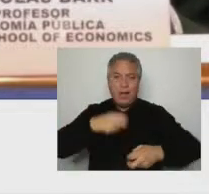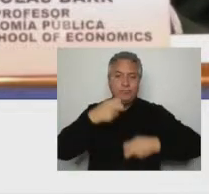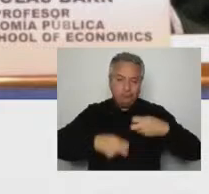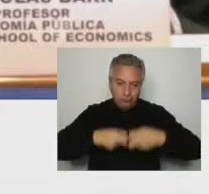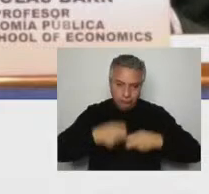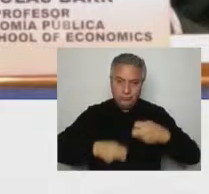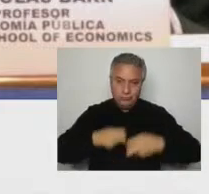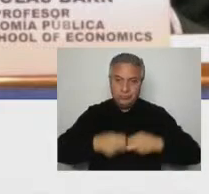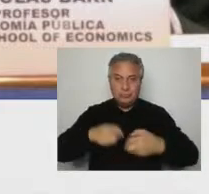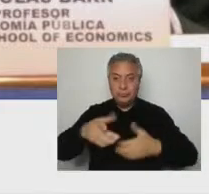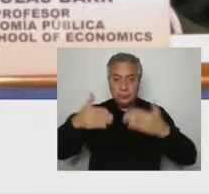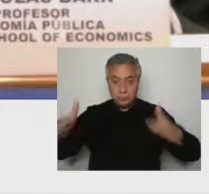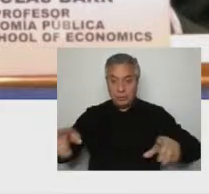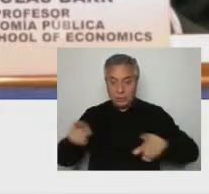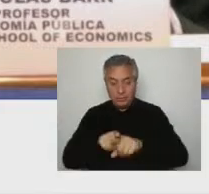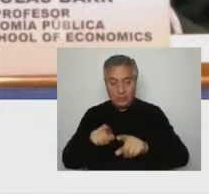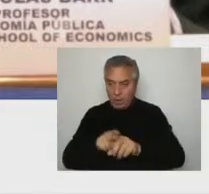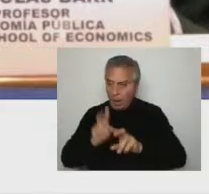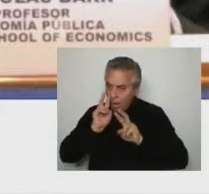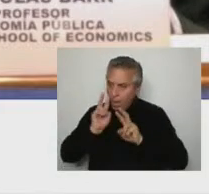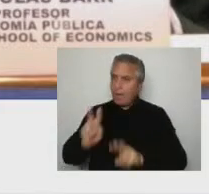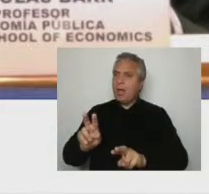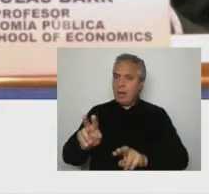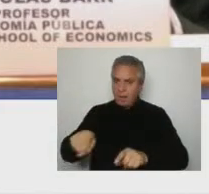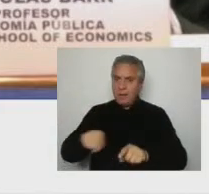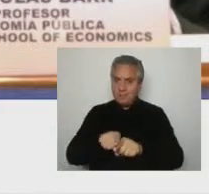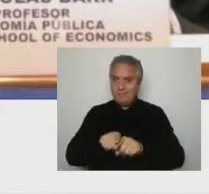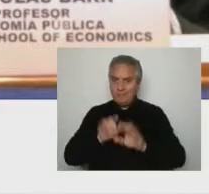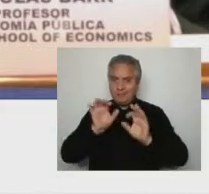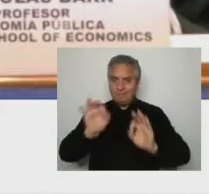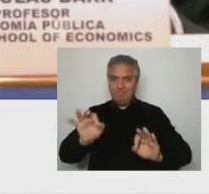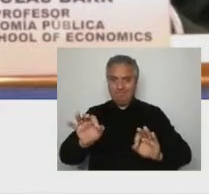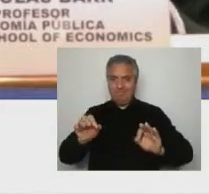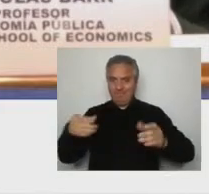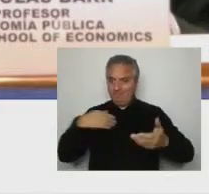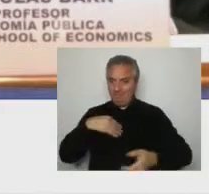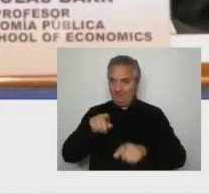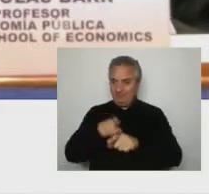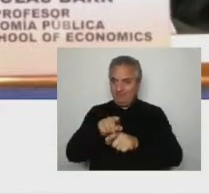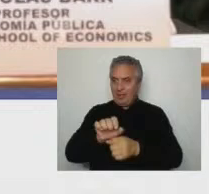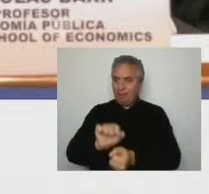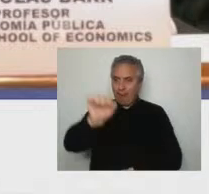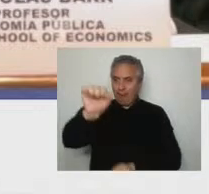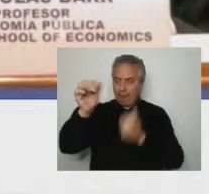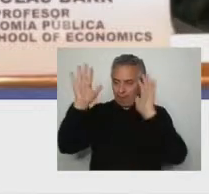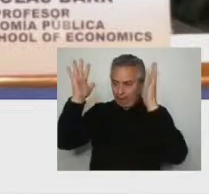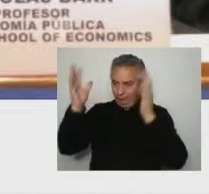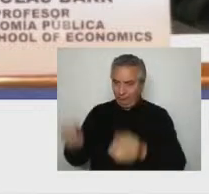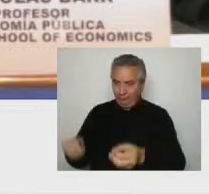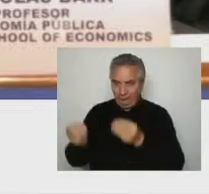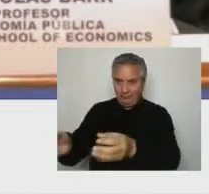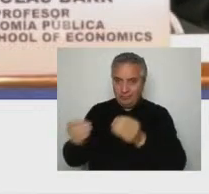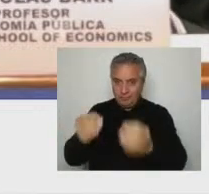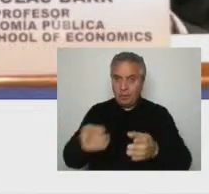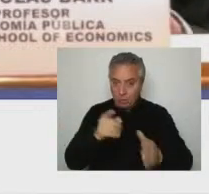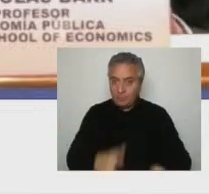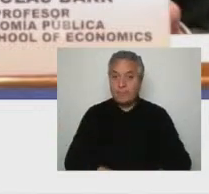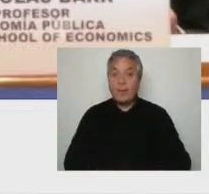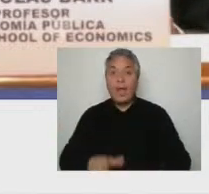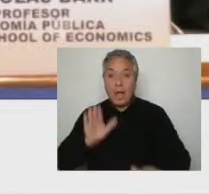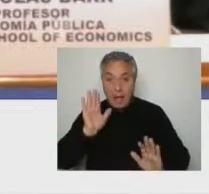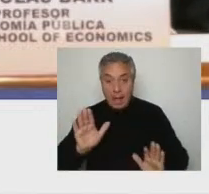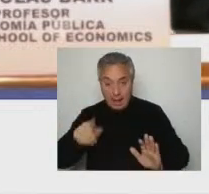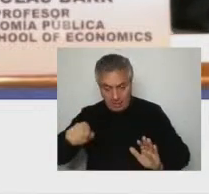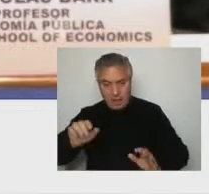And those explain why, for example, in practice, financial literacy is shockingly limited. These